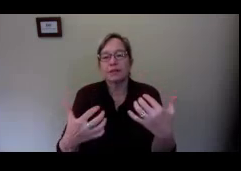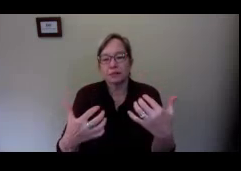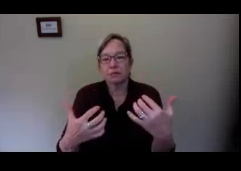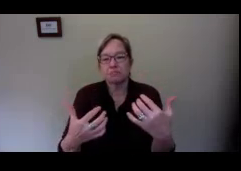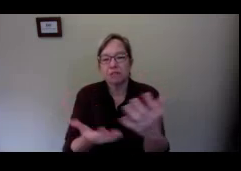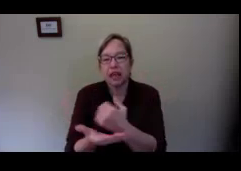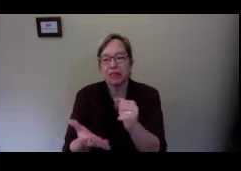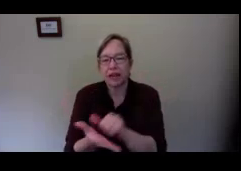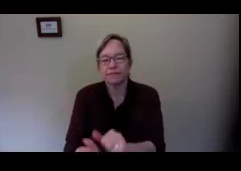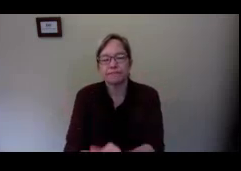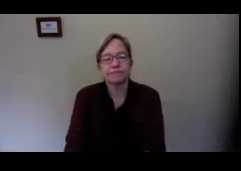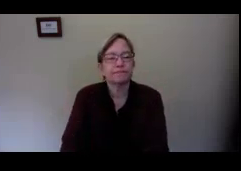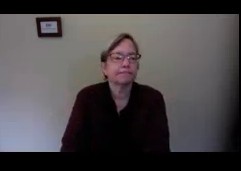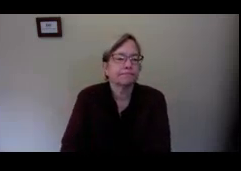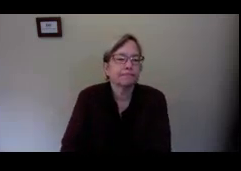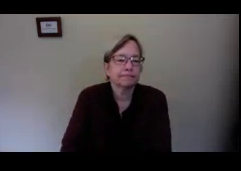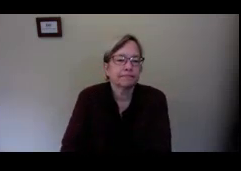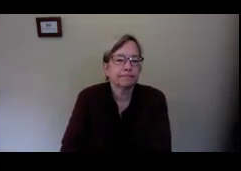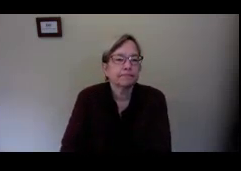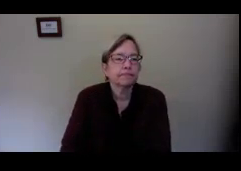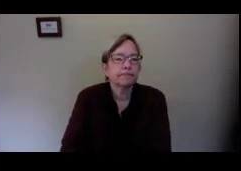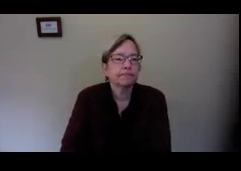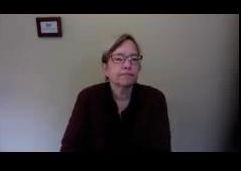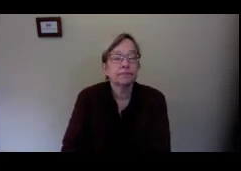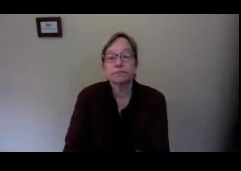obtain. Next slide.